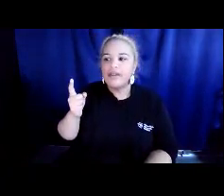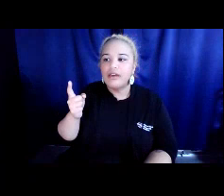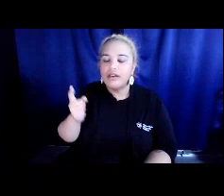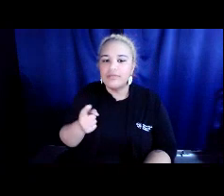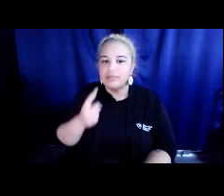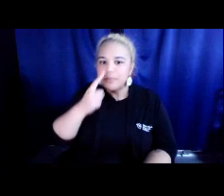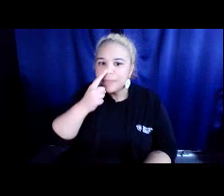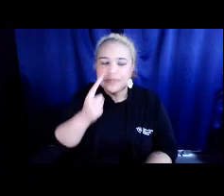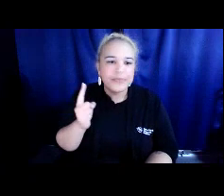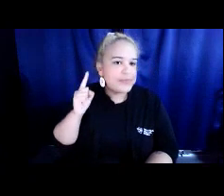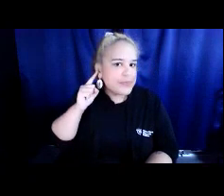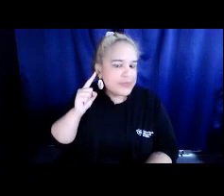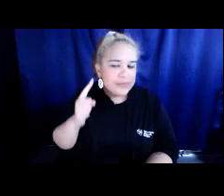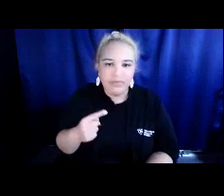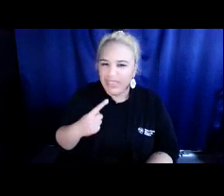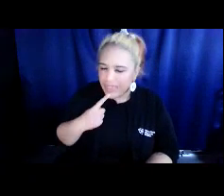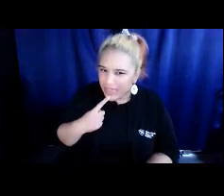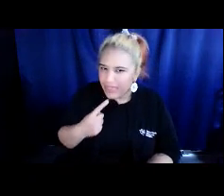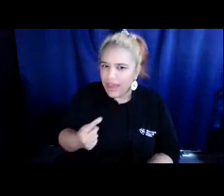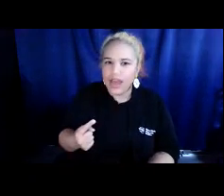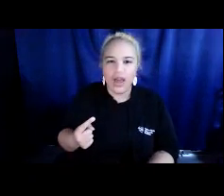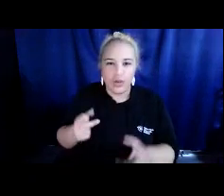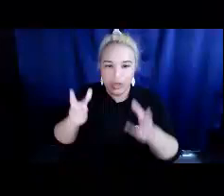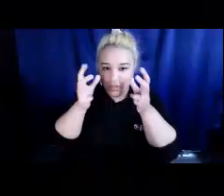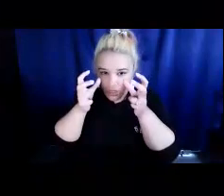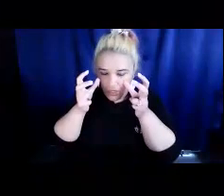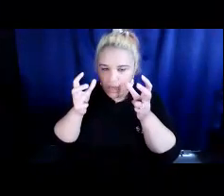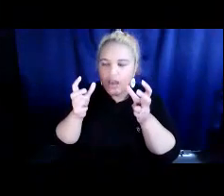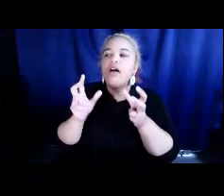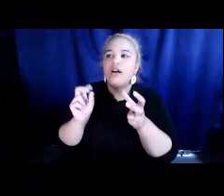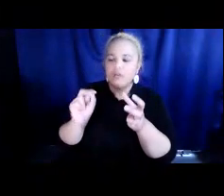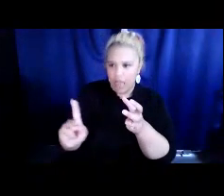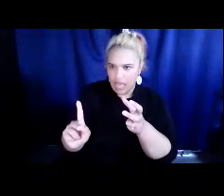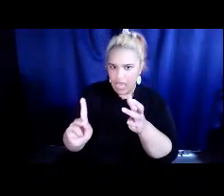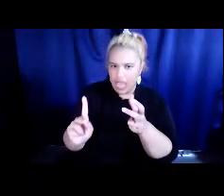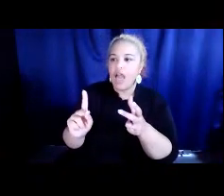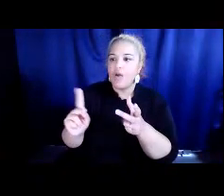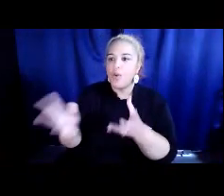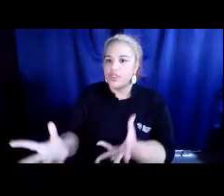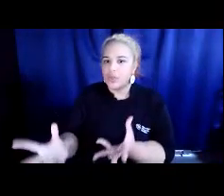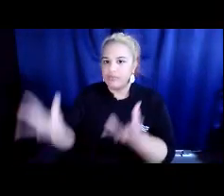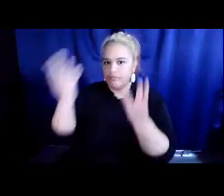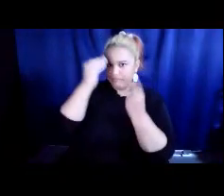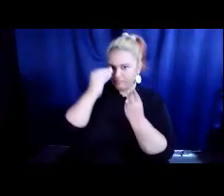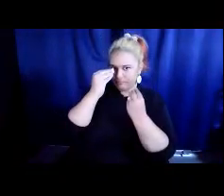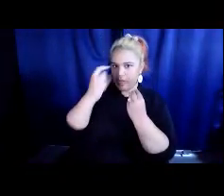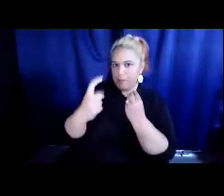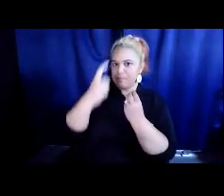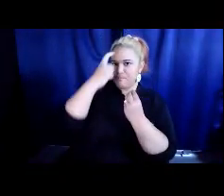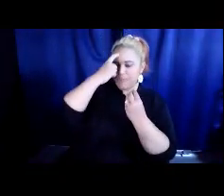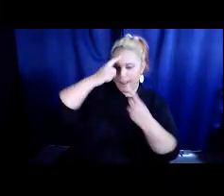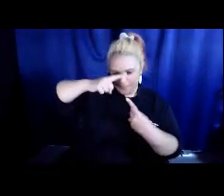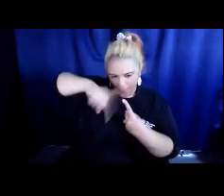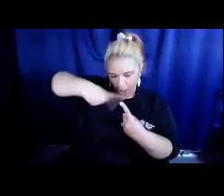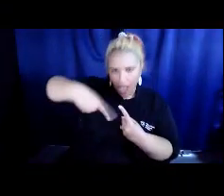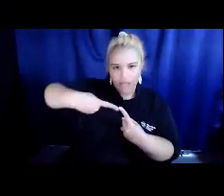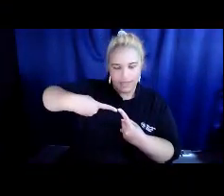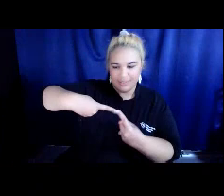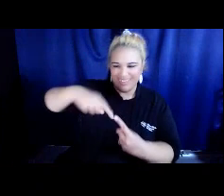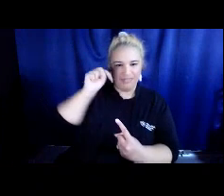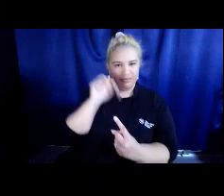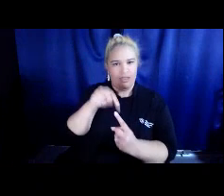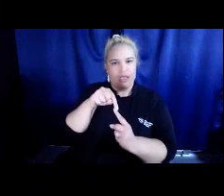information. So let's start by thinking of the ways we receive information. One way is through the sense of sight. We use sight to